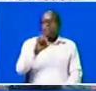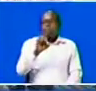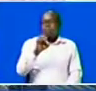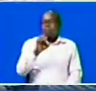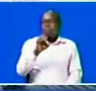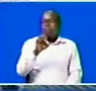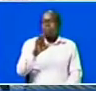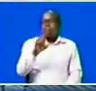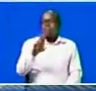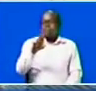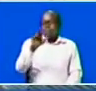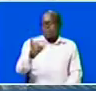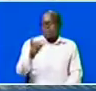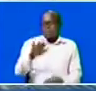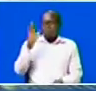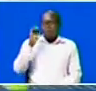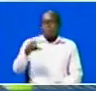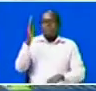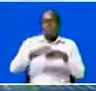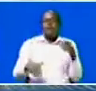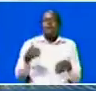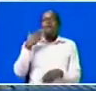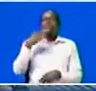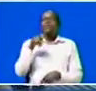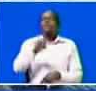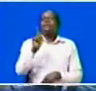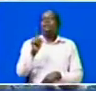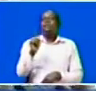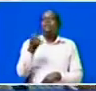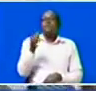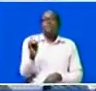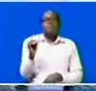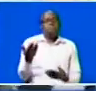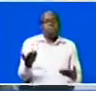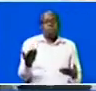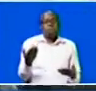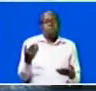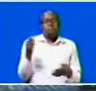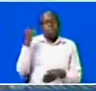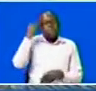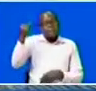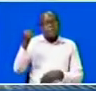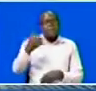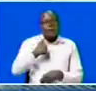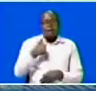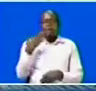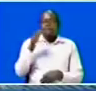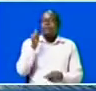more expensive than the sugar itself, so I wouldn't imagine having sugar that